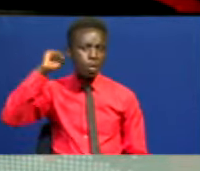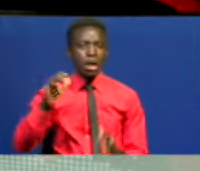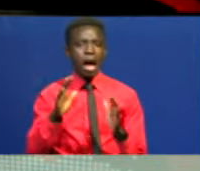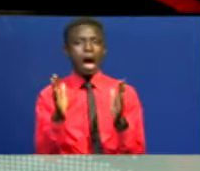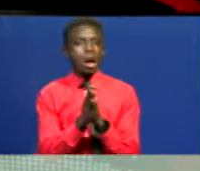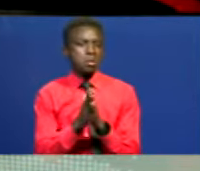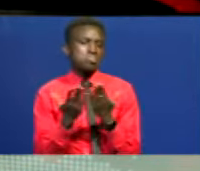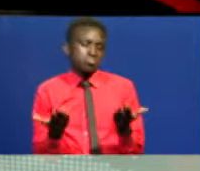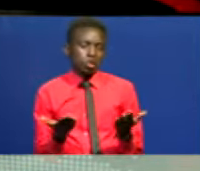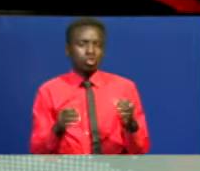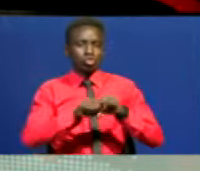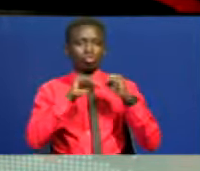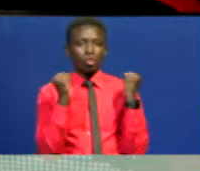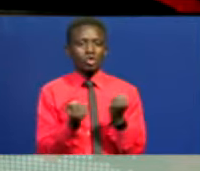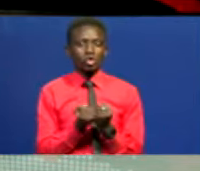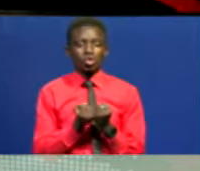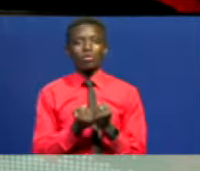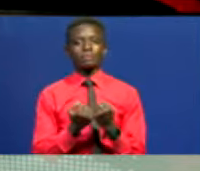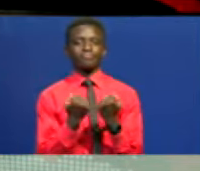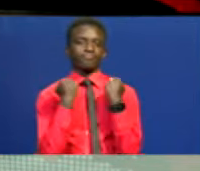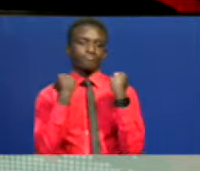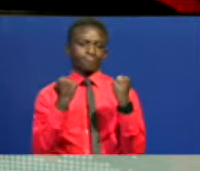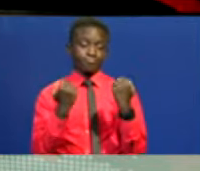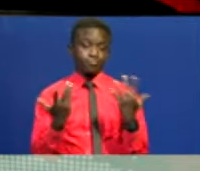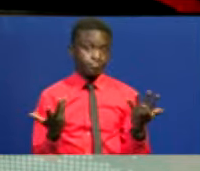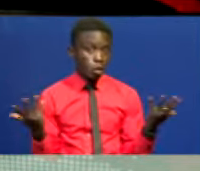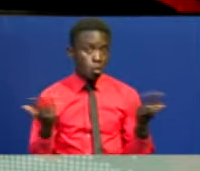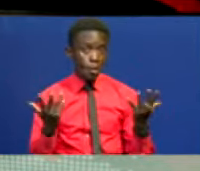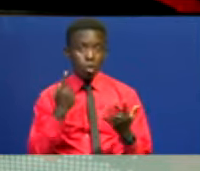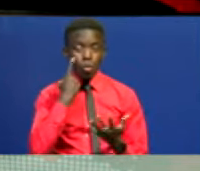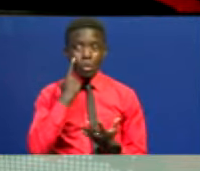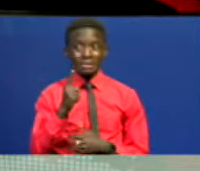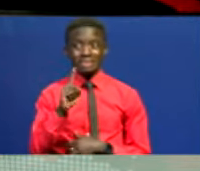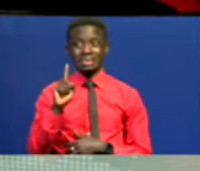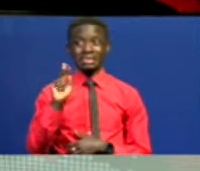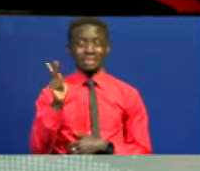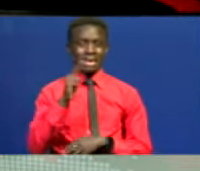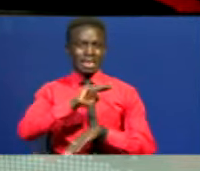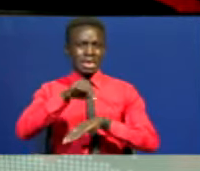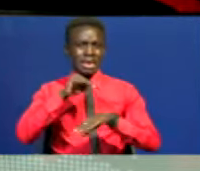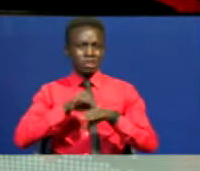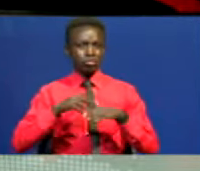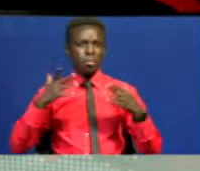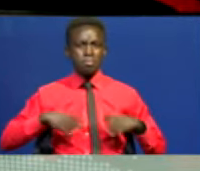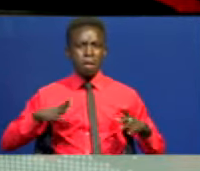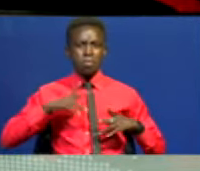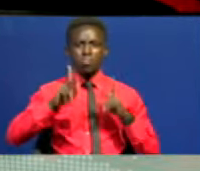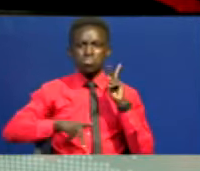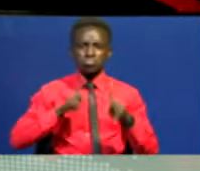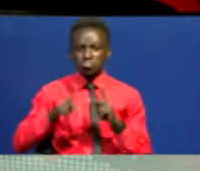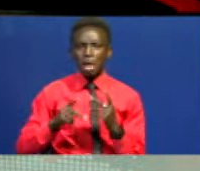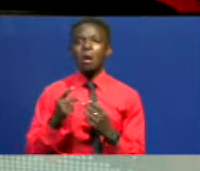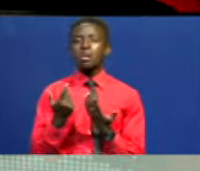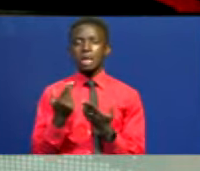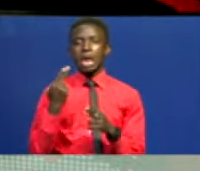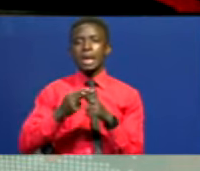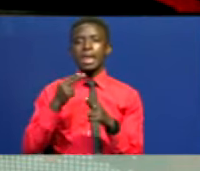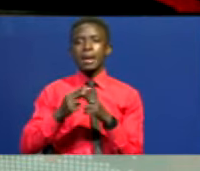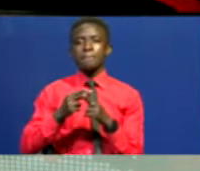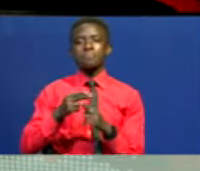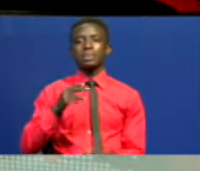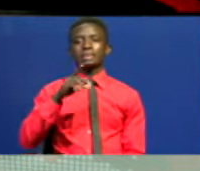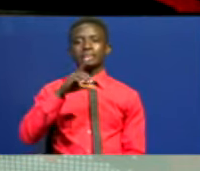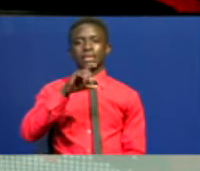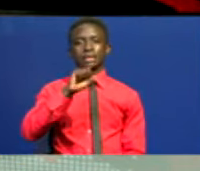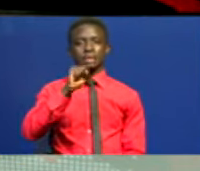in Kenya. National Council for Population and Development Director General Dr. Mohamed Sheikh says about 800,000